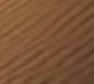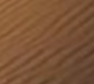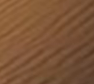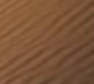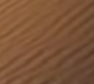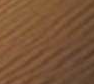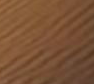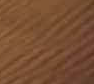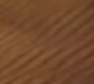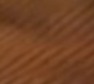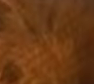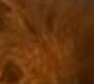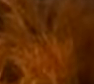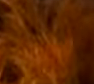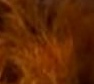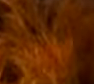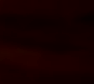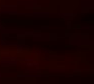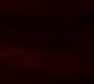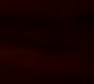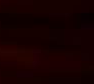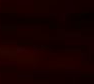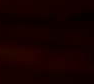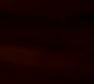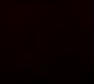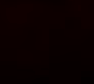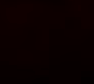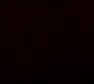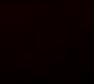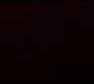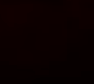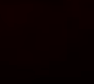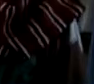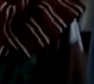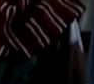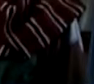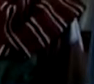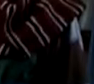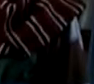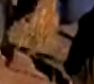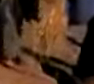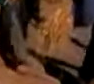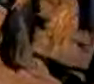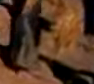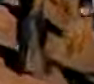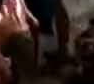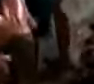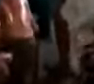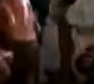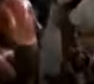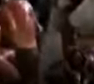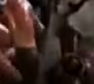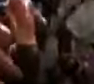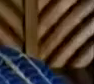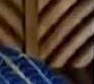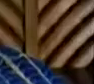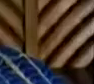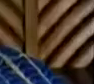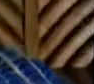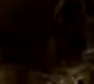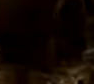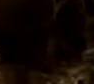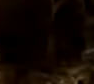I must follow. I will teach thee. Man shall be ruled by law, not by the will of other